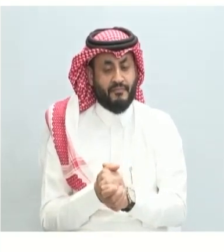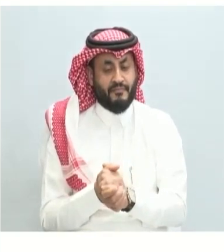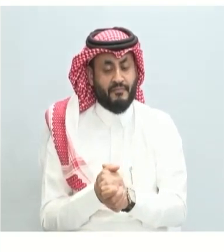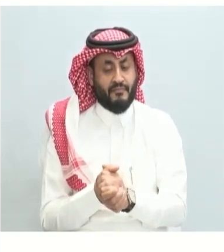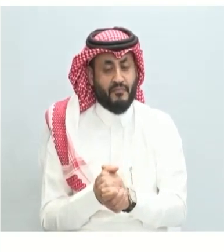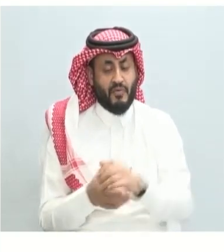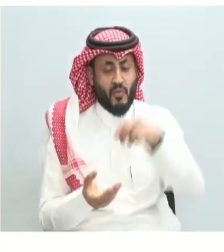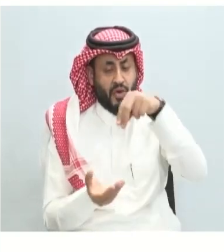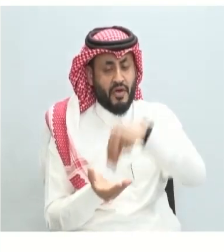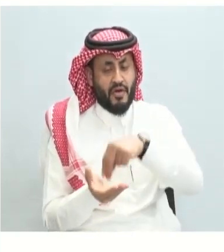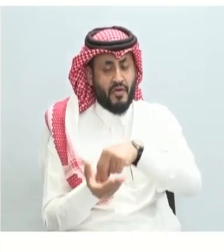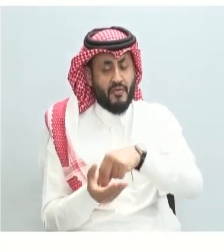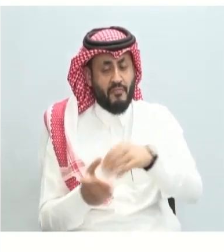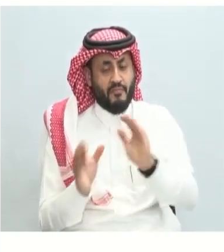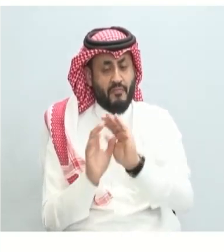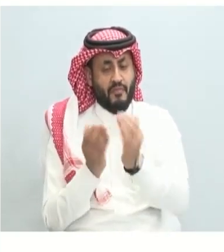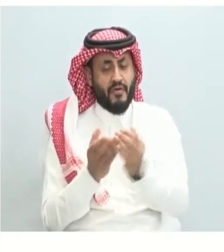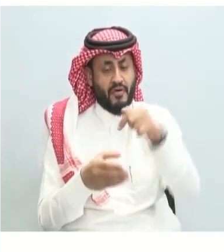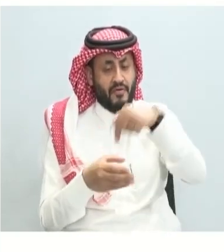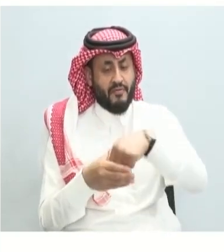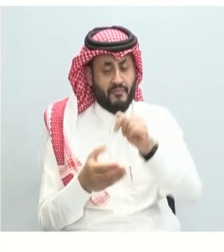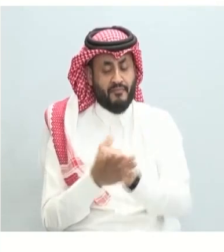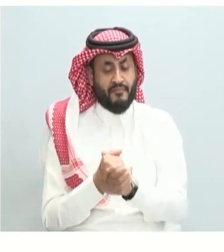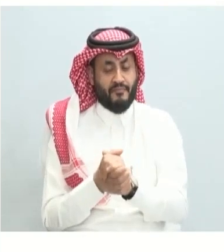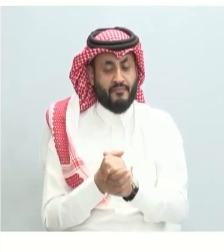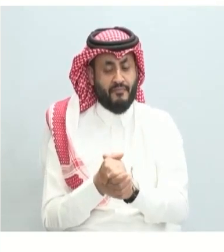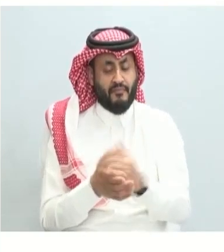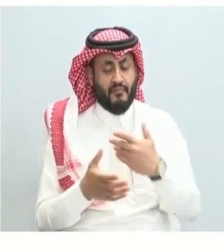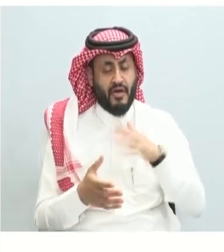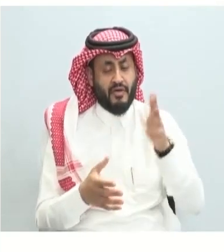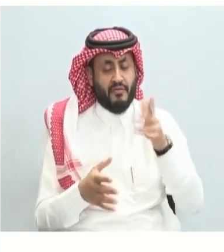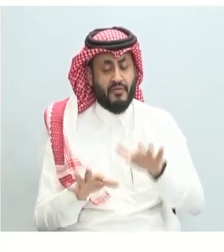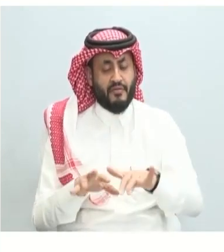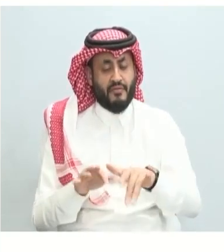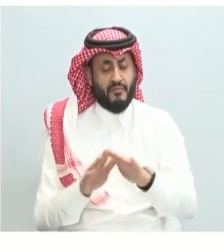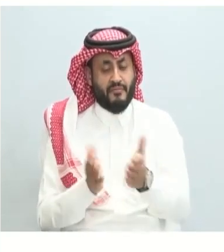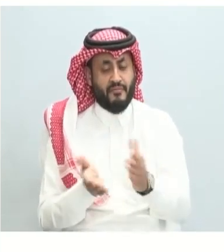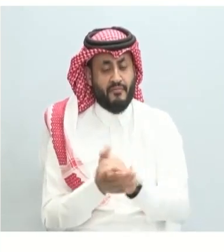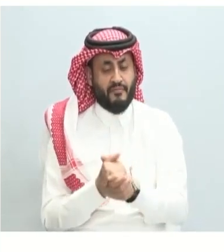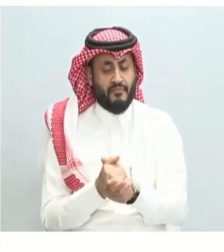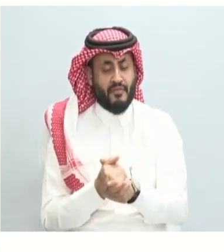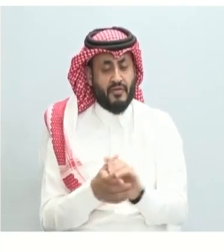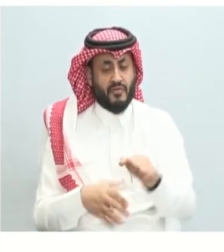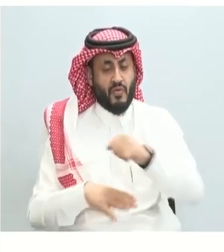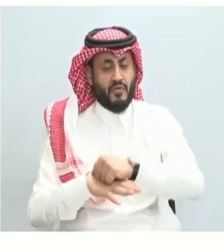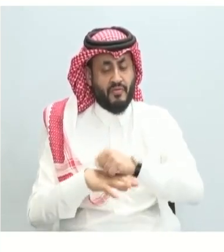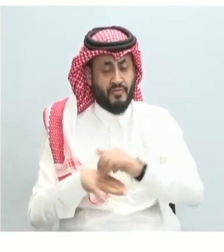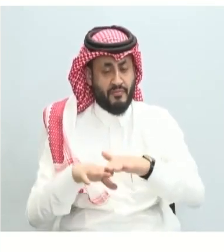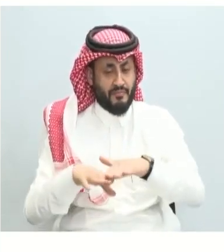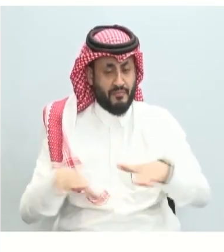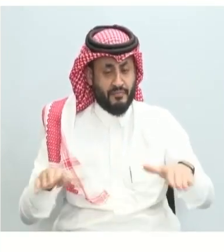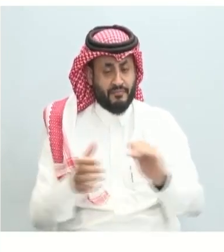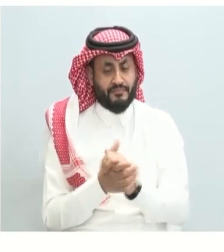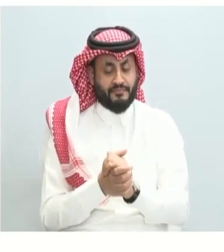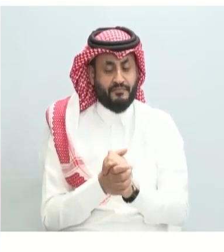We are in my room. My new laptop is on